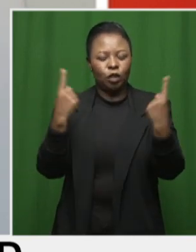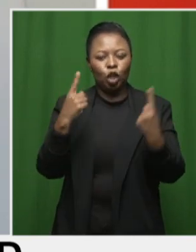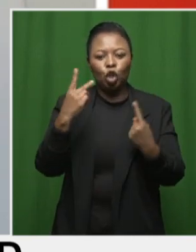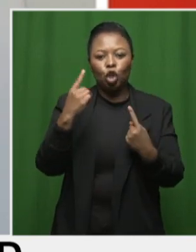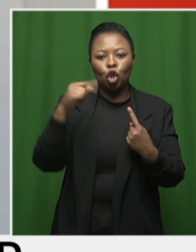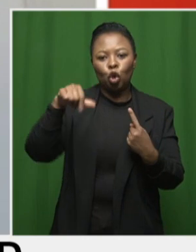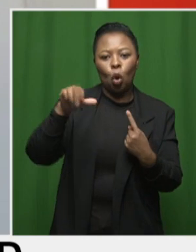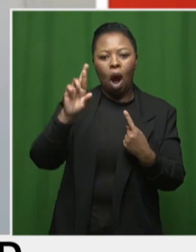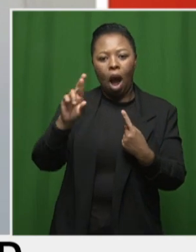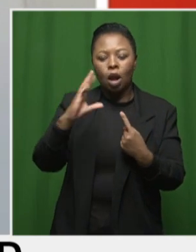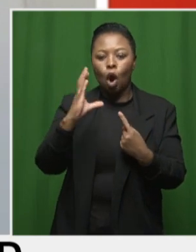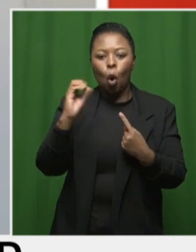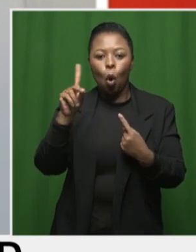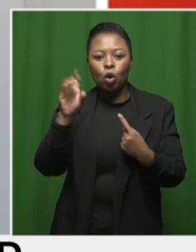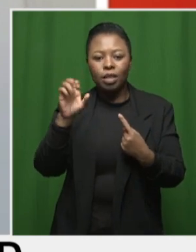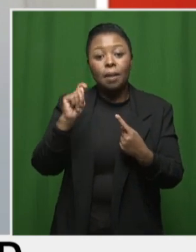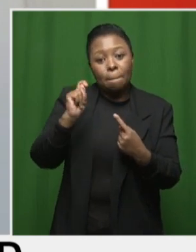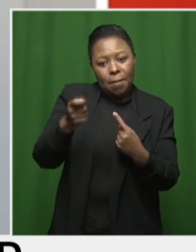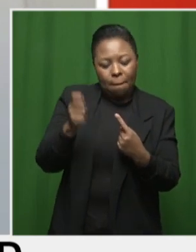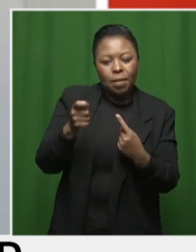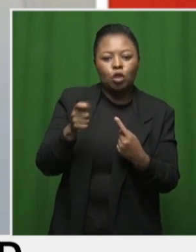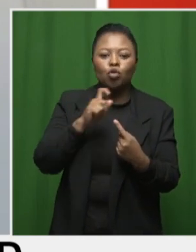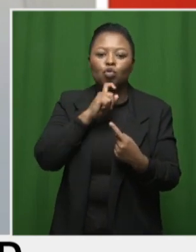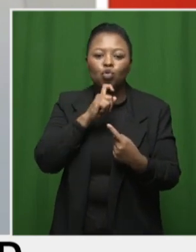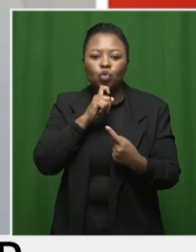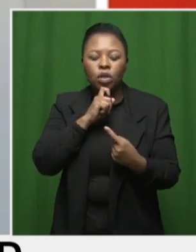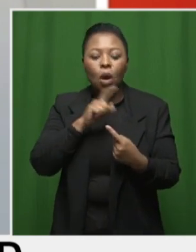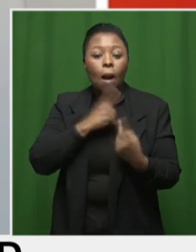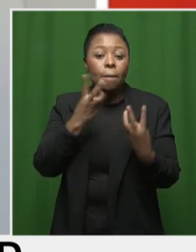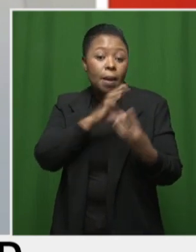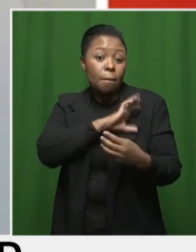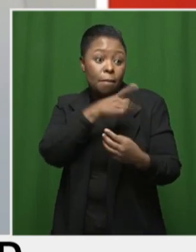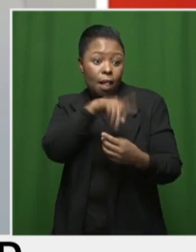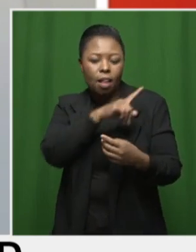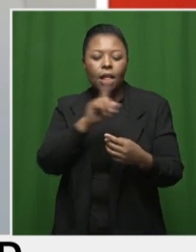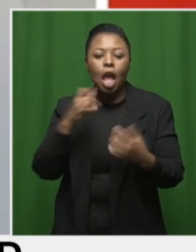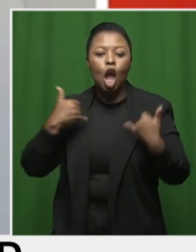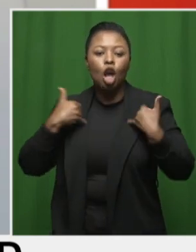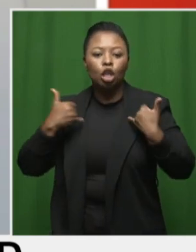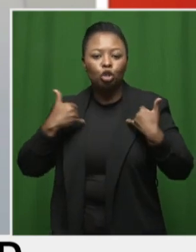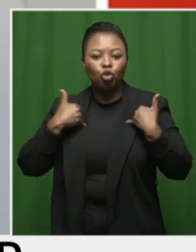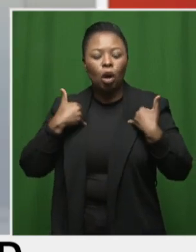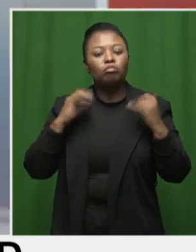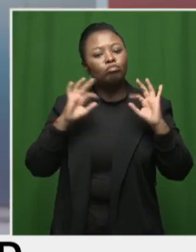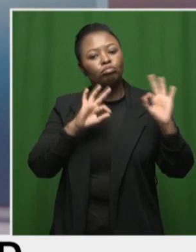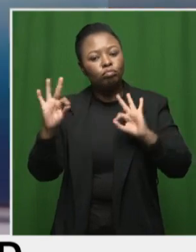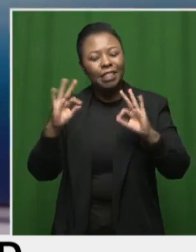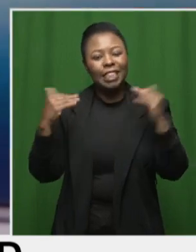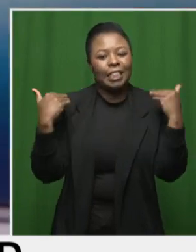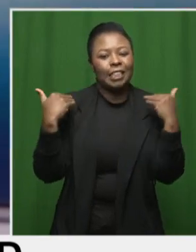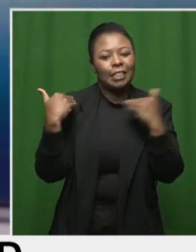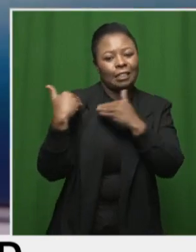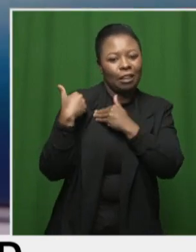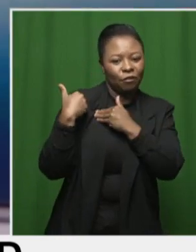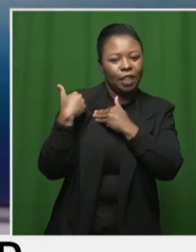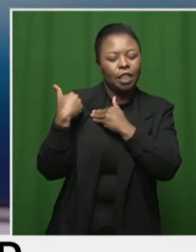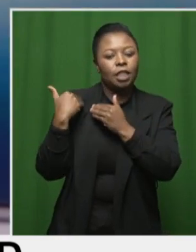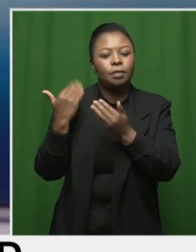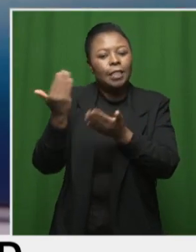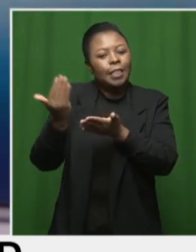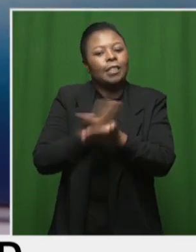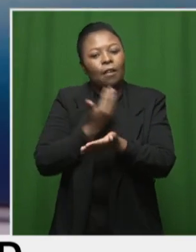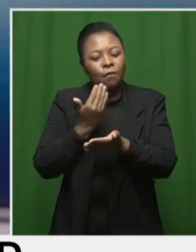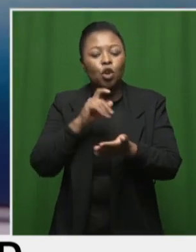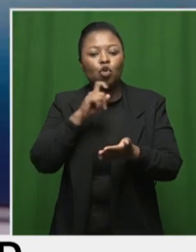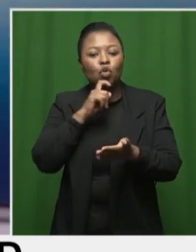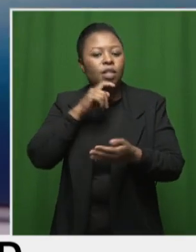to receive payments, with consumers enjoying the convenience and safety and security of making payments using